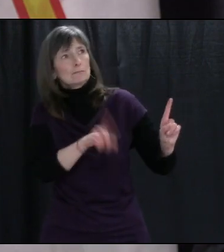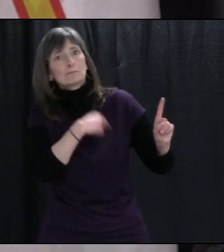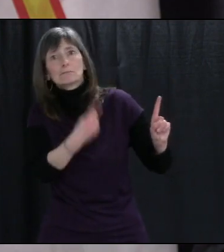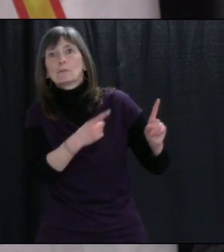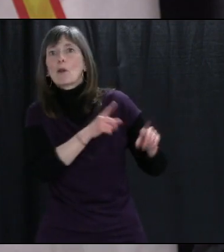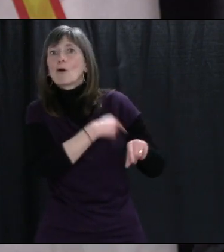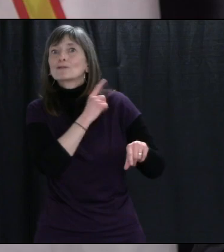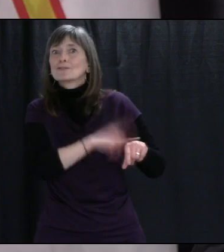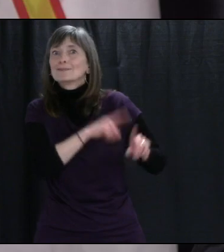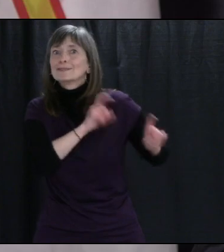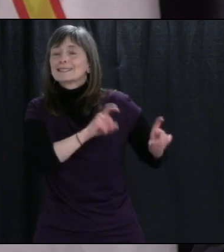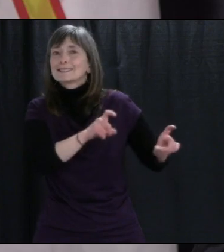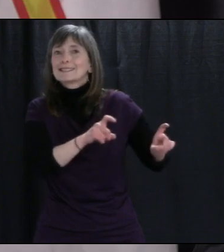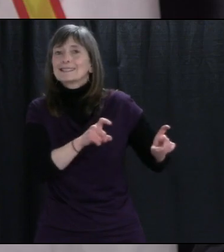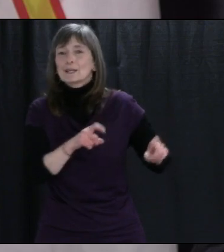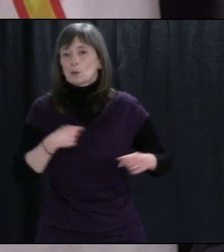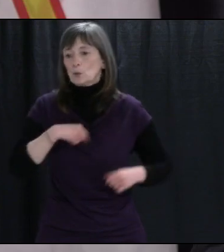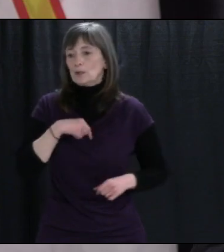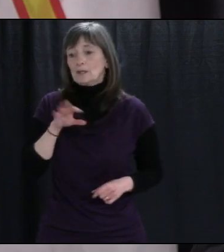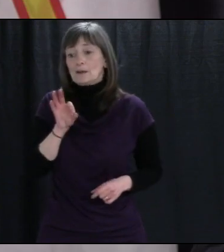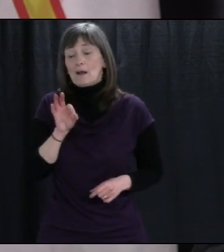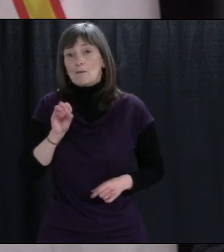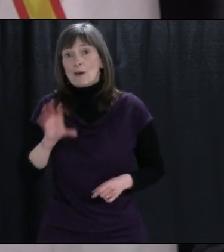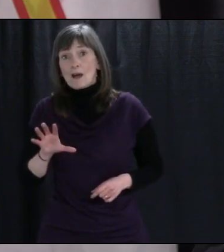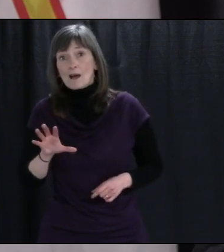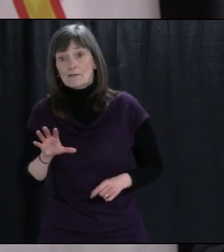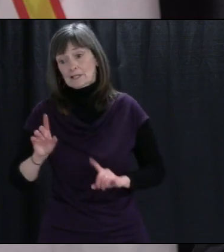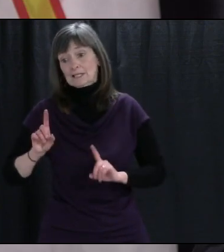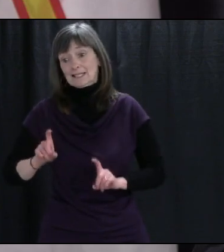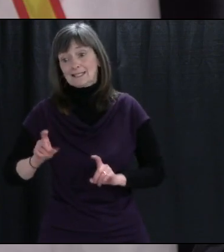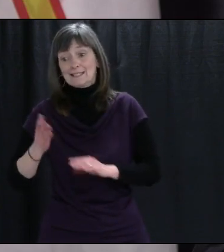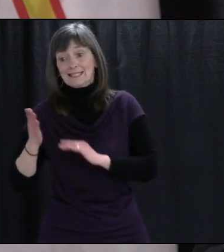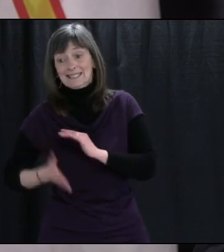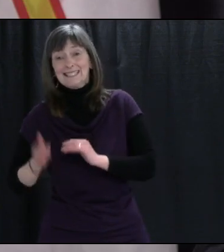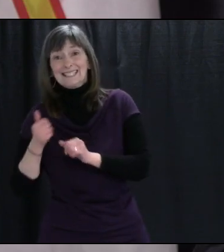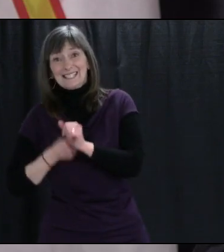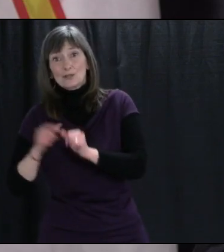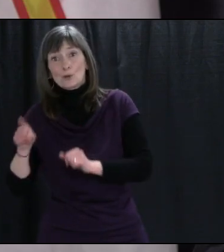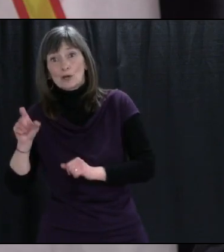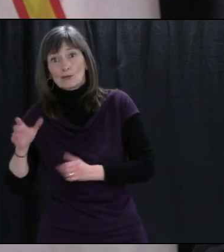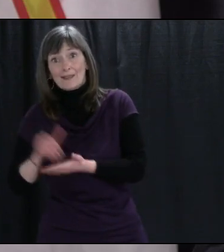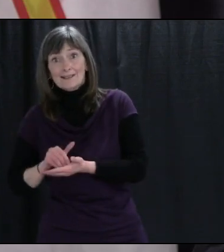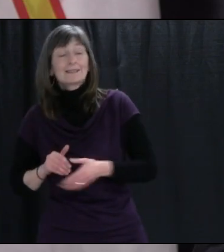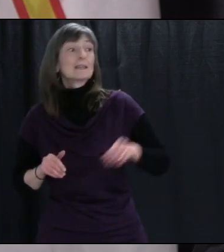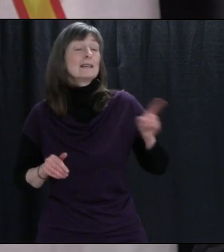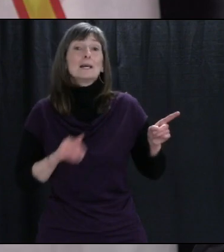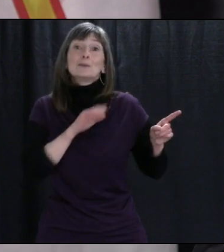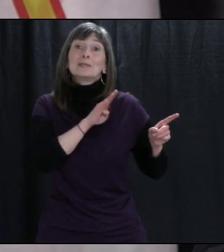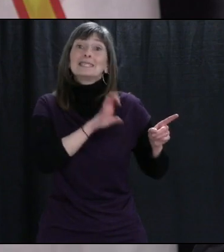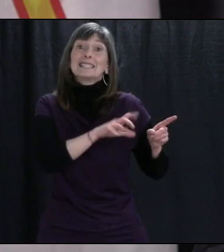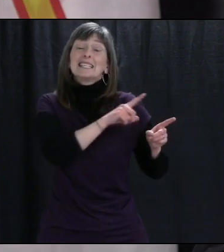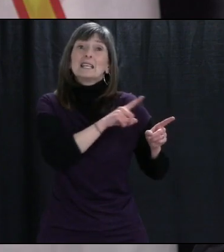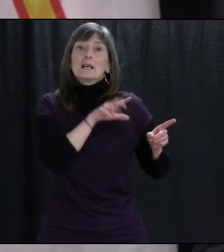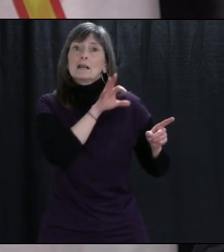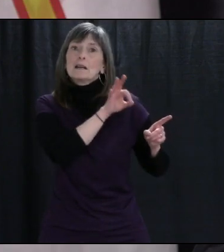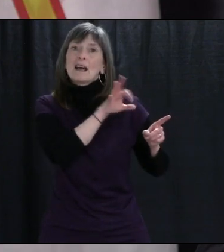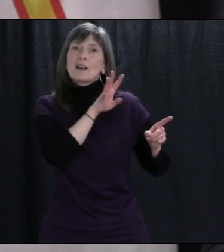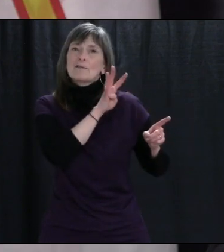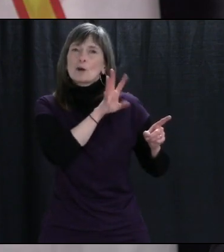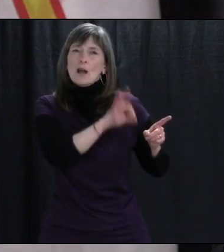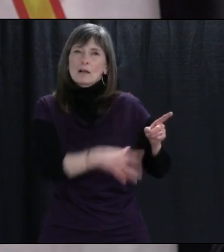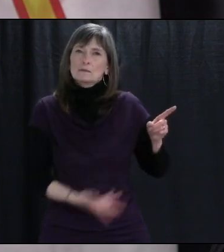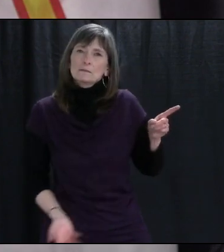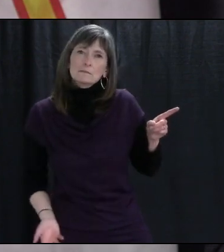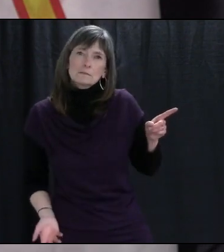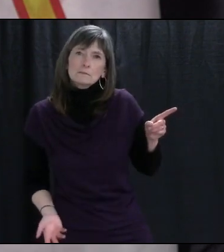period of time. We're at 905, and as of today, British Columbia has been doing this much longer than us, at 949.